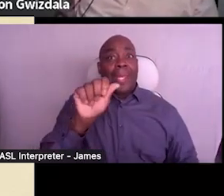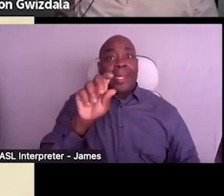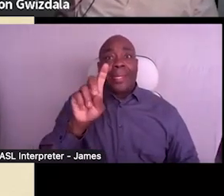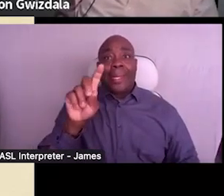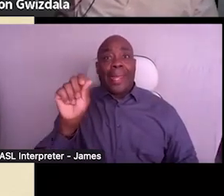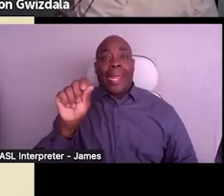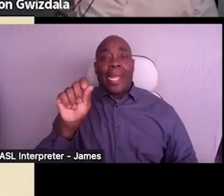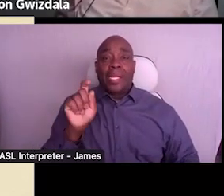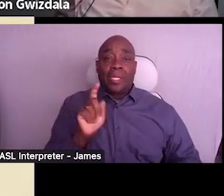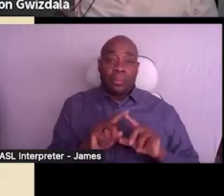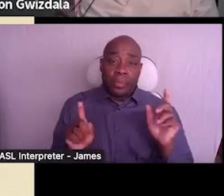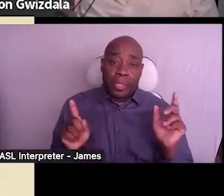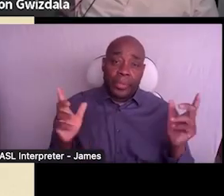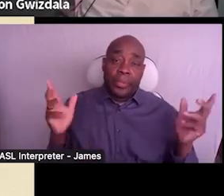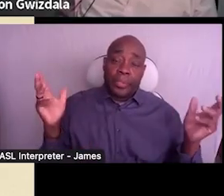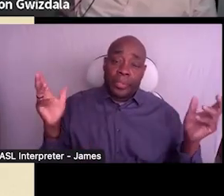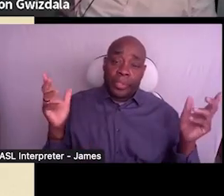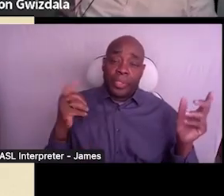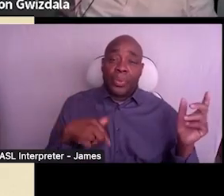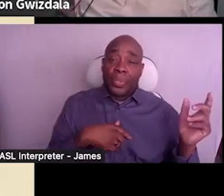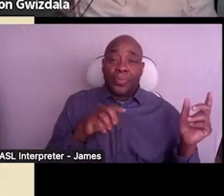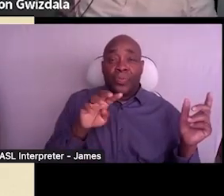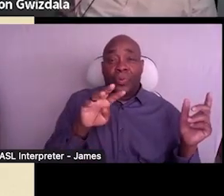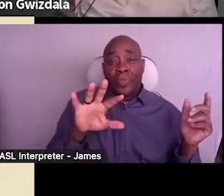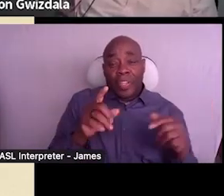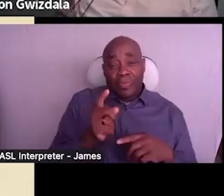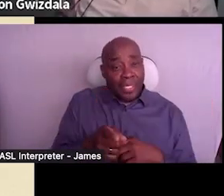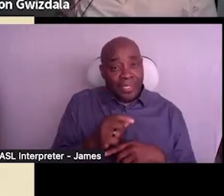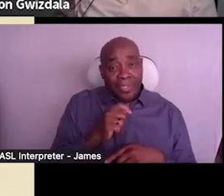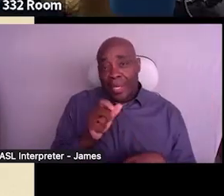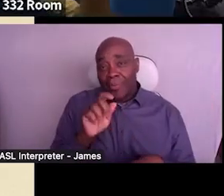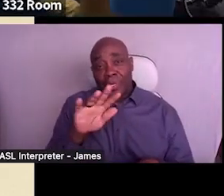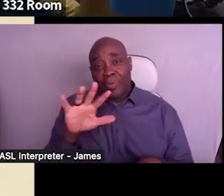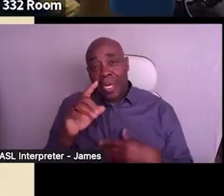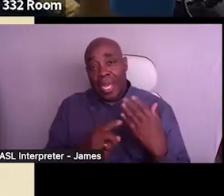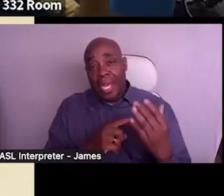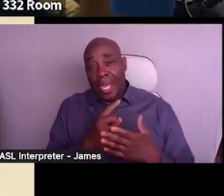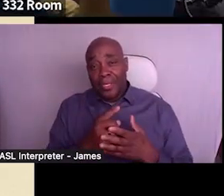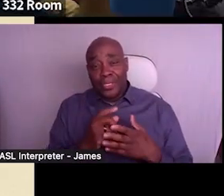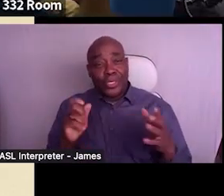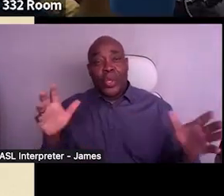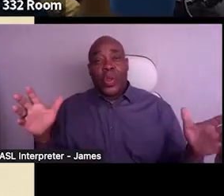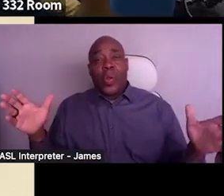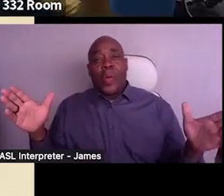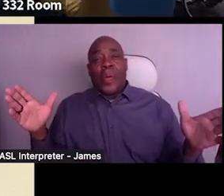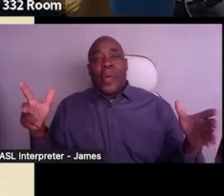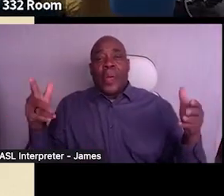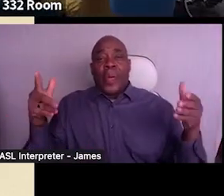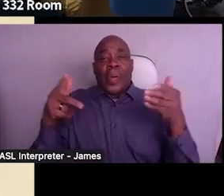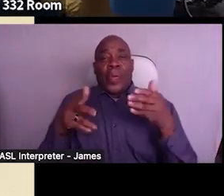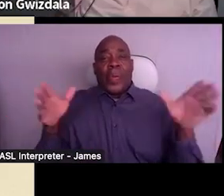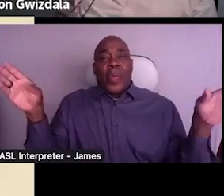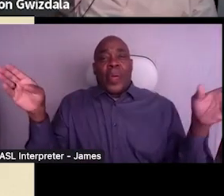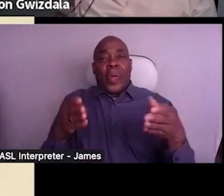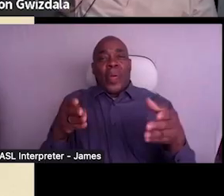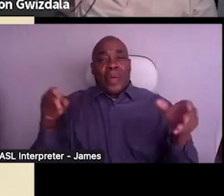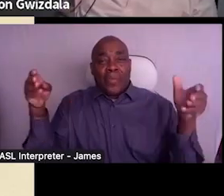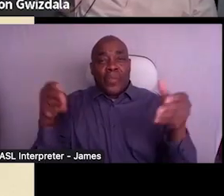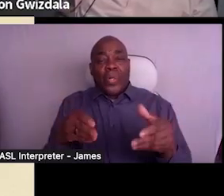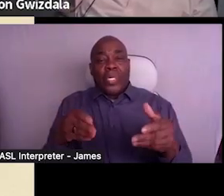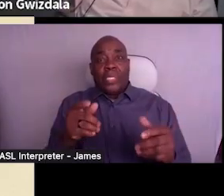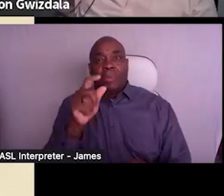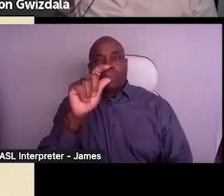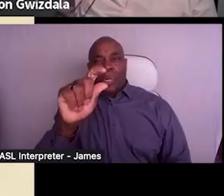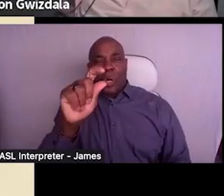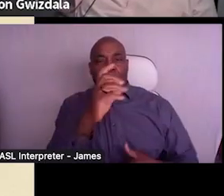but we only got 45 minutes, not 45 hours. So I'm going to focus upon one very, very small section of